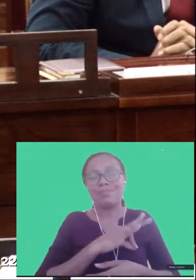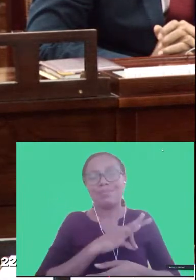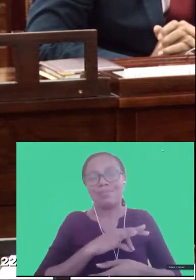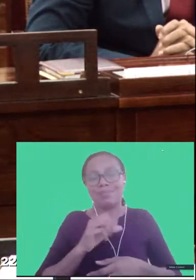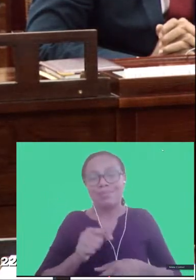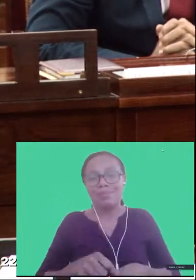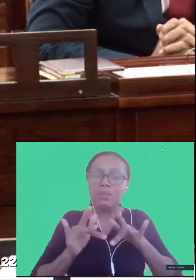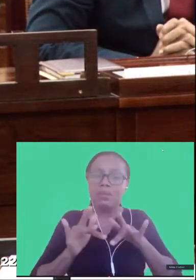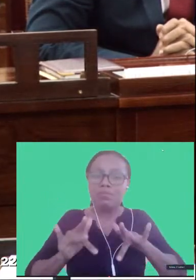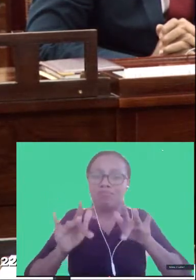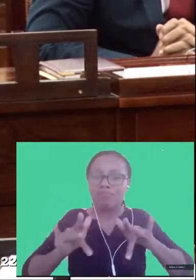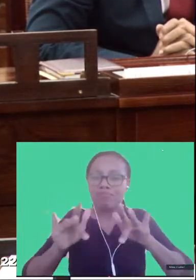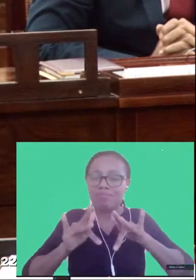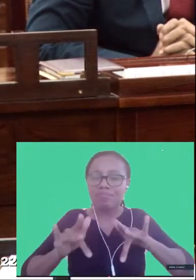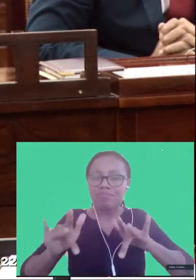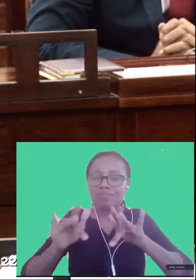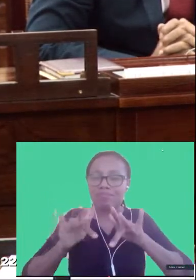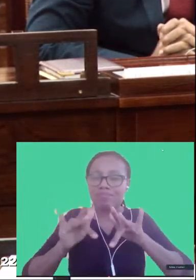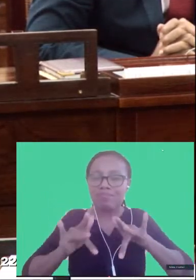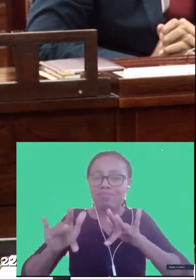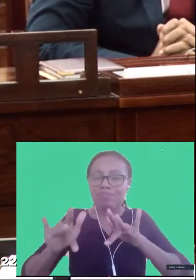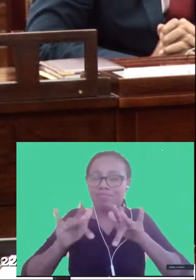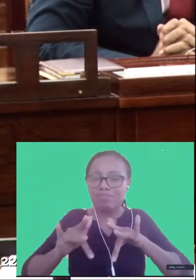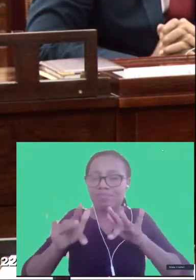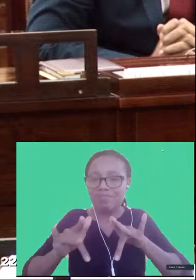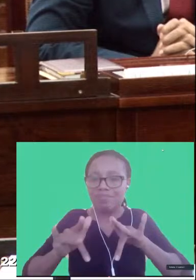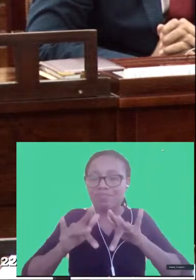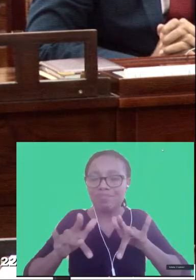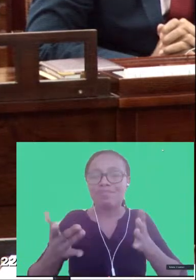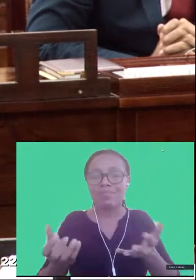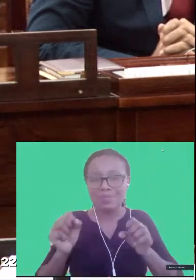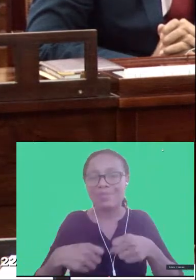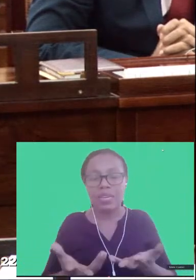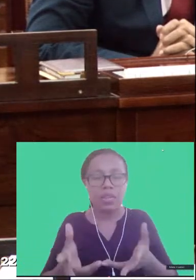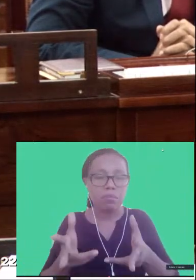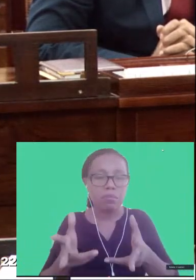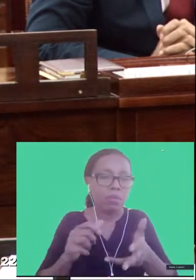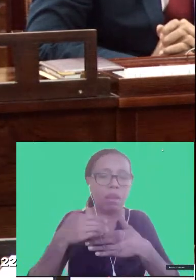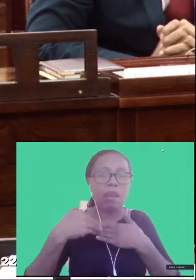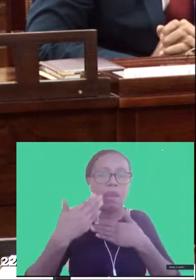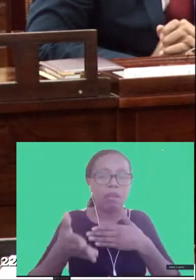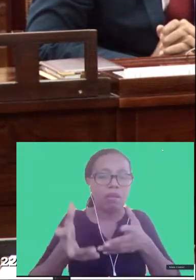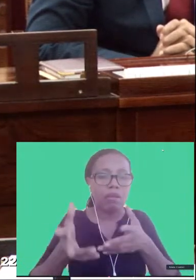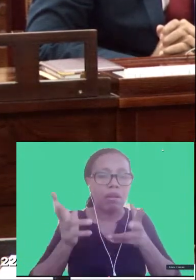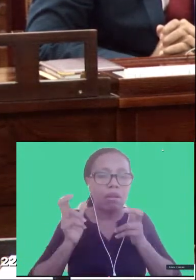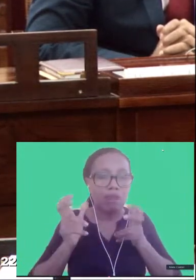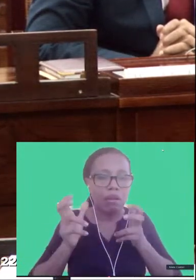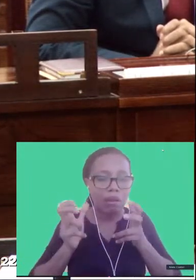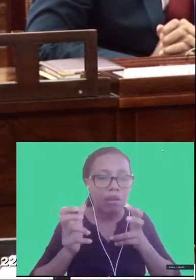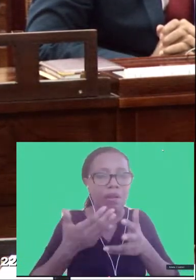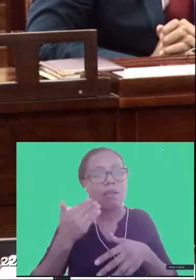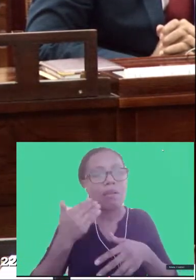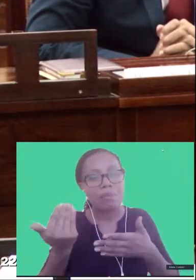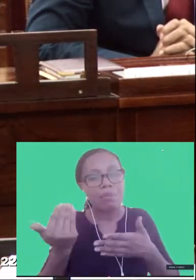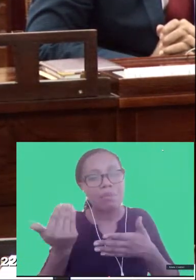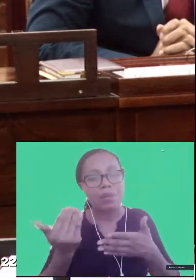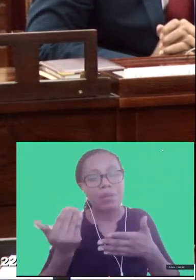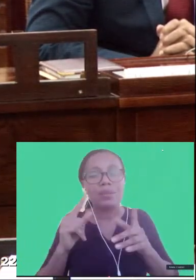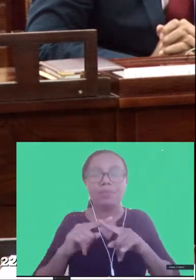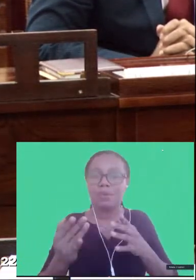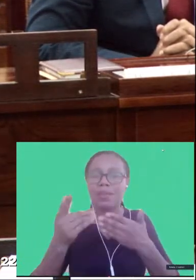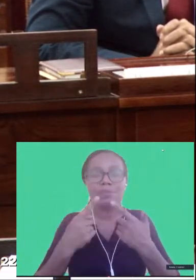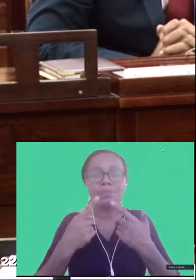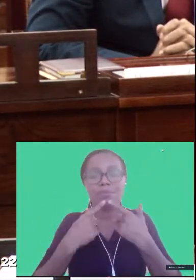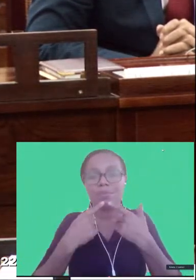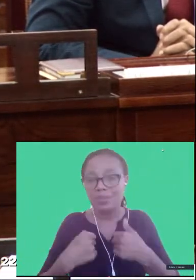for their responses. Just I'm concerned that with a budget of $34 million, 20% plus of